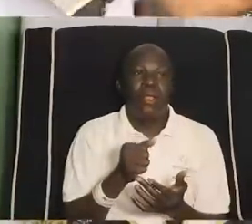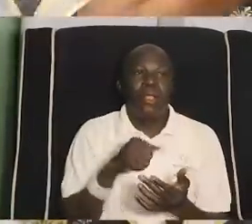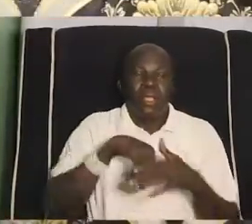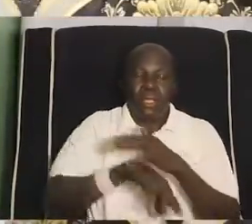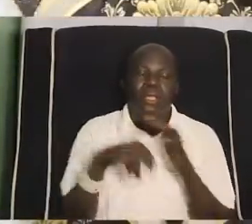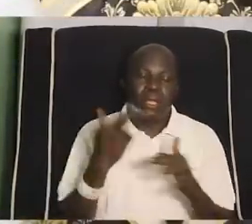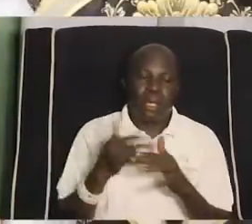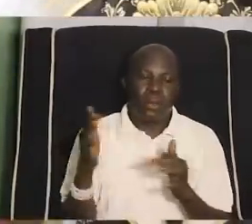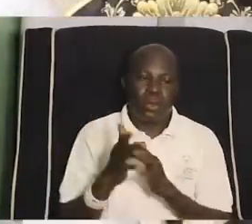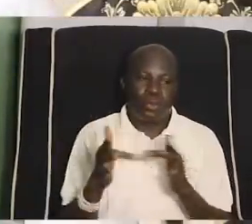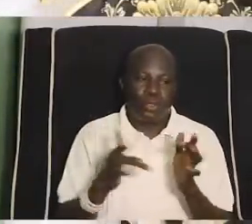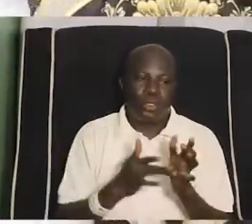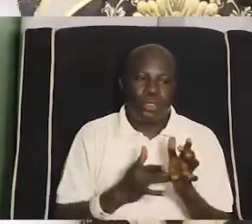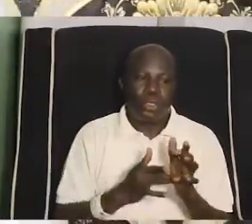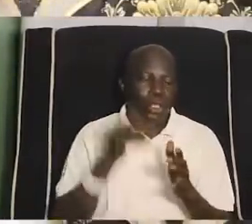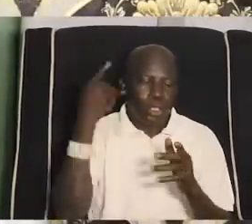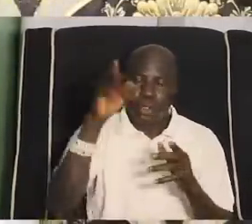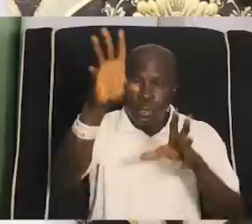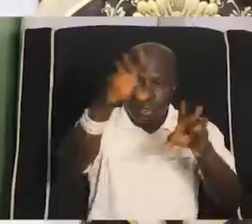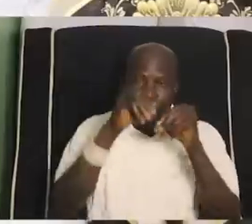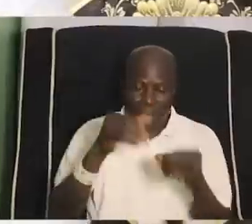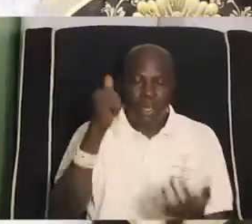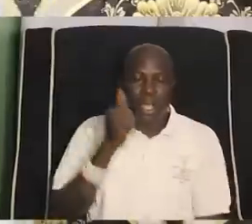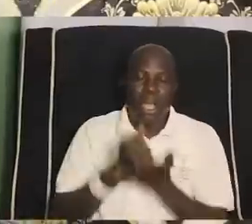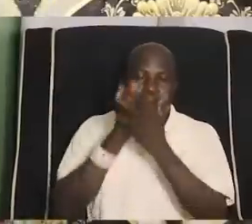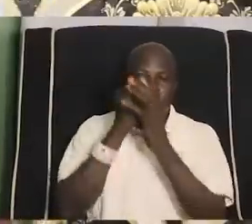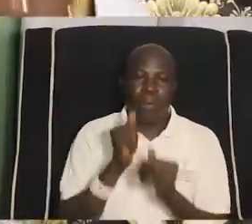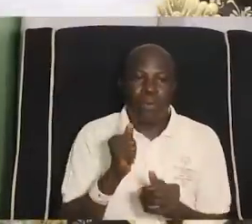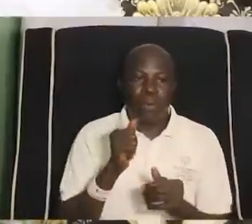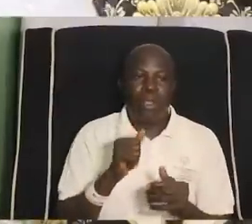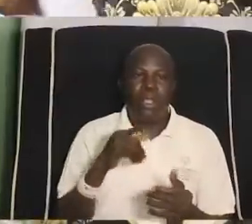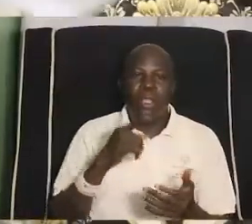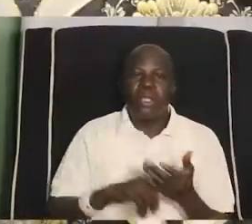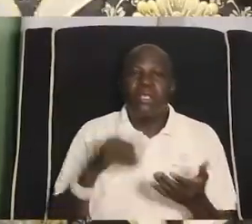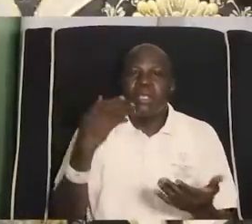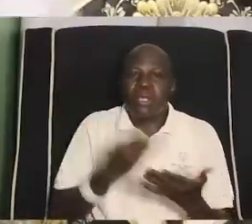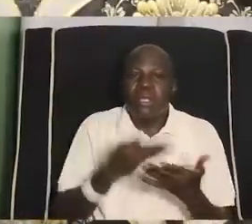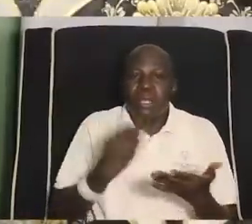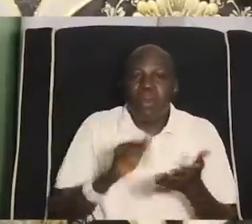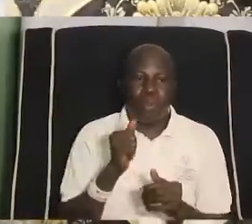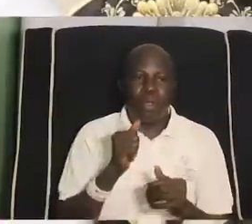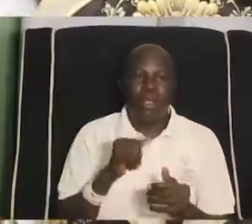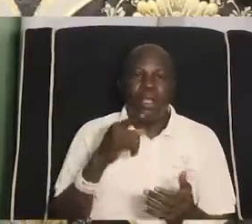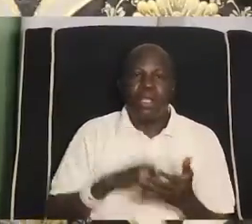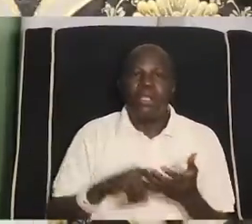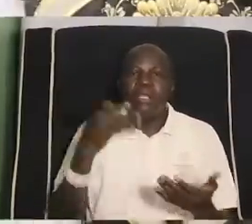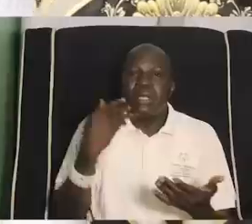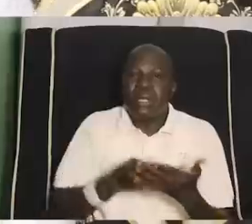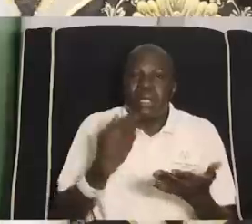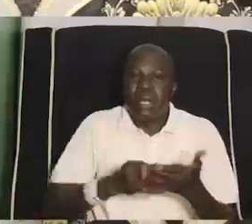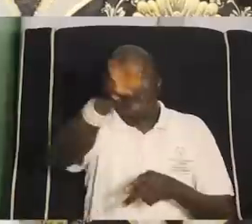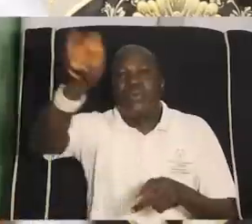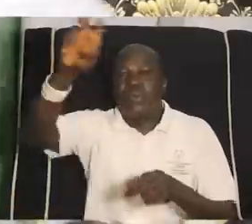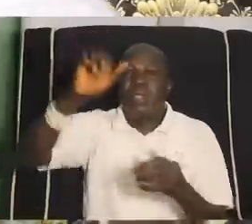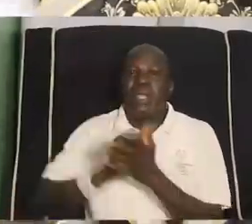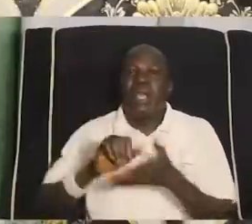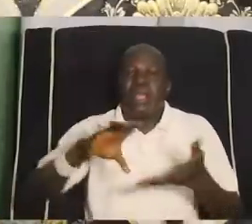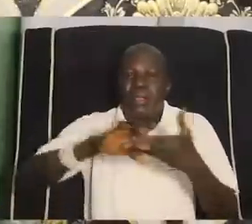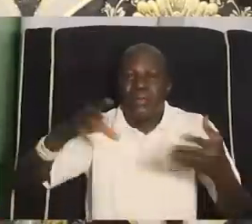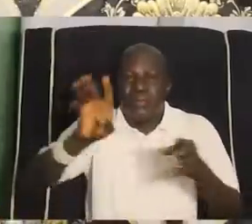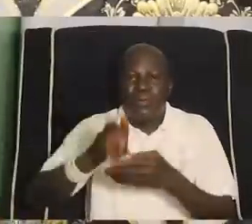kasa kasa, ó máa kàn ràn lọ́wọ́. Ìwé ìgbẹ́rù yẹn, ó máa gbà. Tísà yẹn máa bọ̀